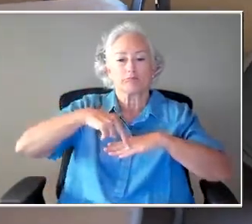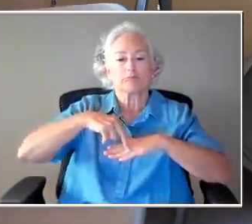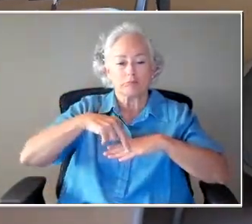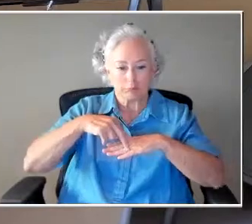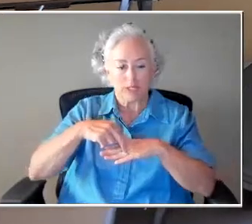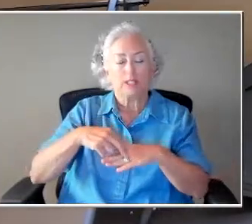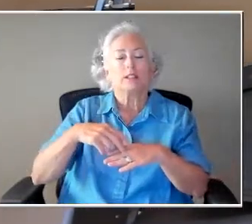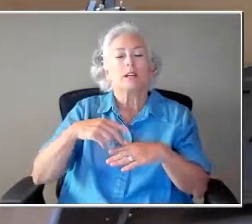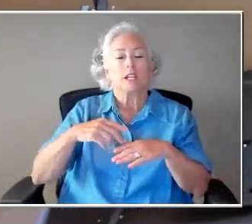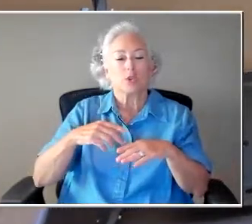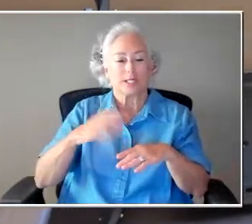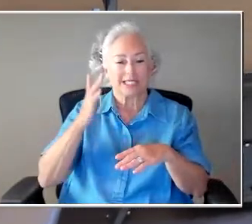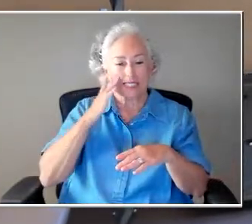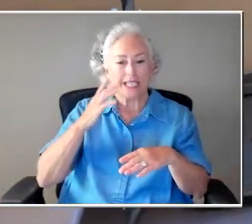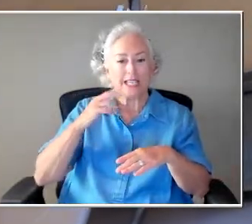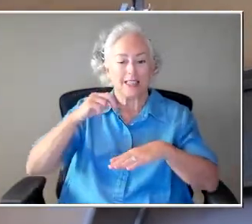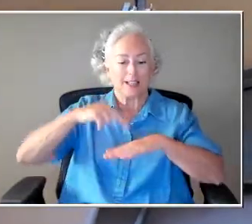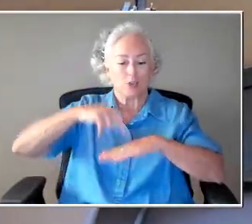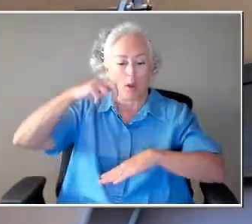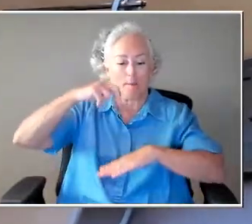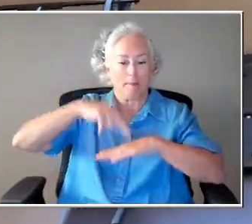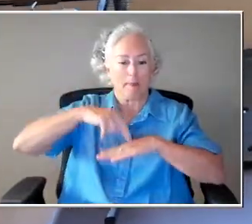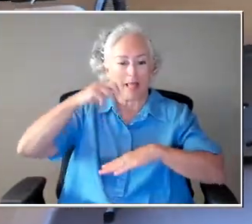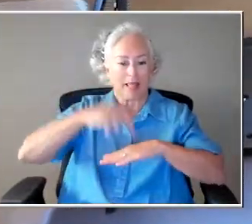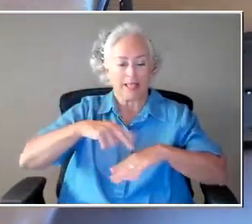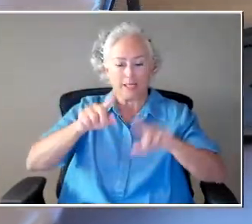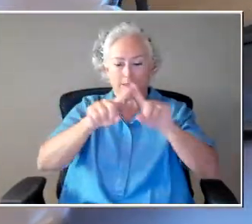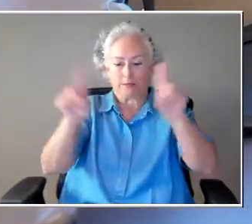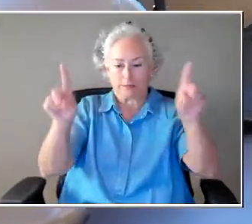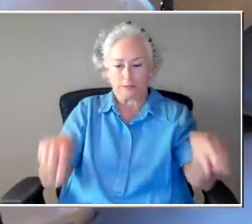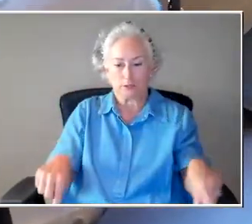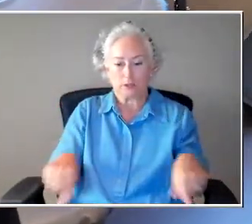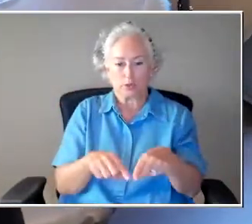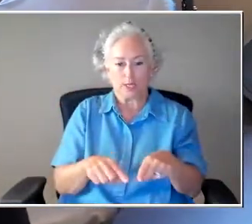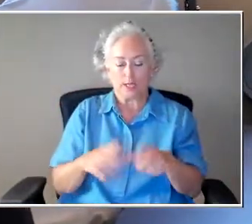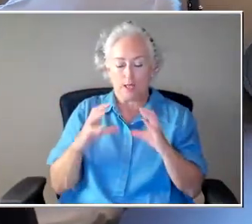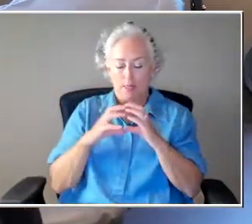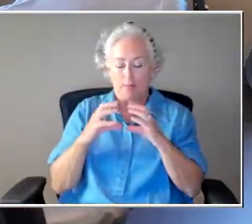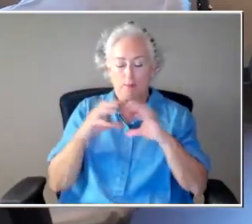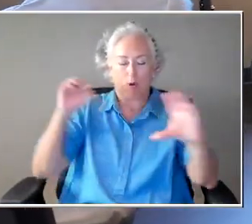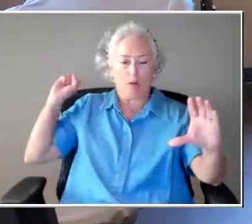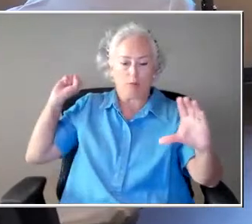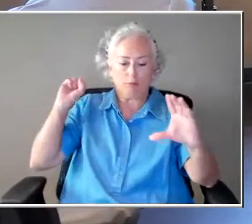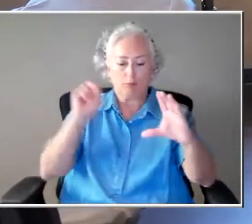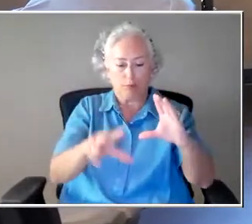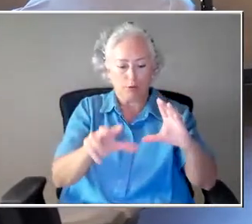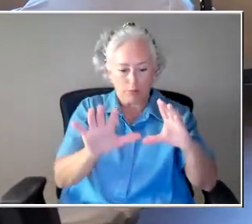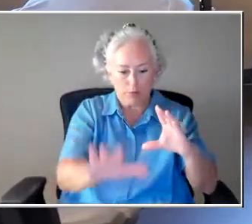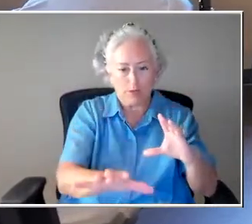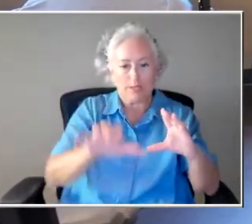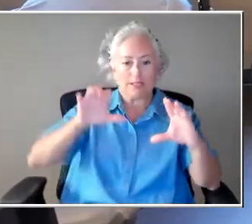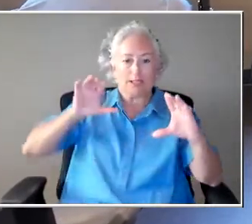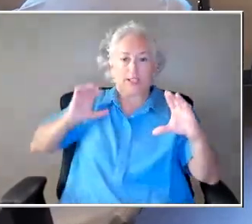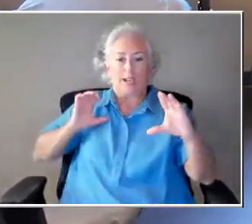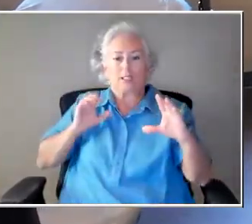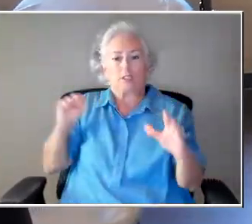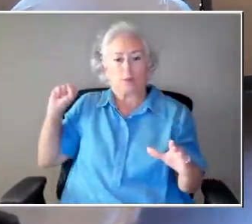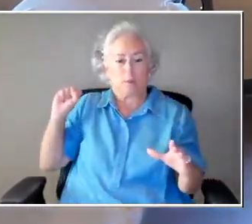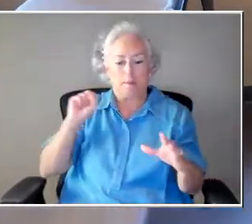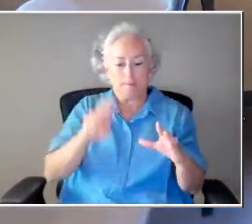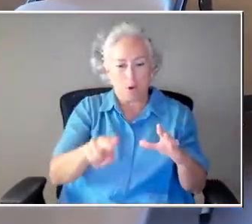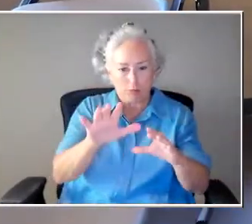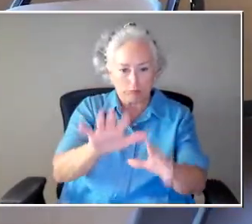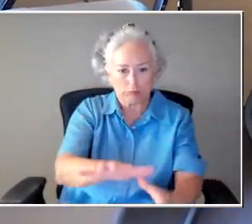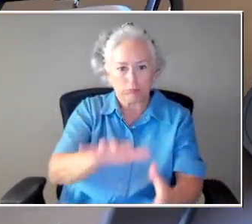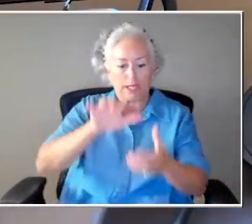then catching the ball again. What does this piece of therapy do? Yeah, so again, like our goal was to get